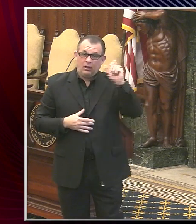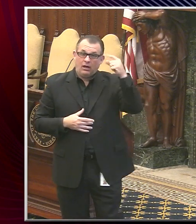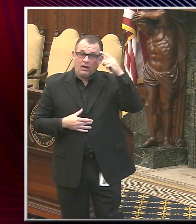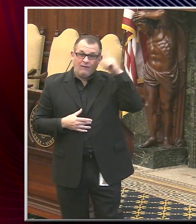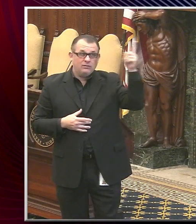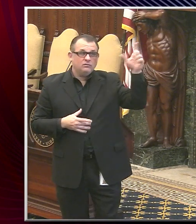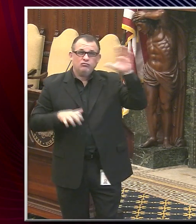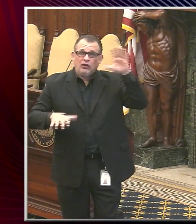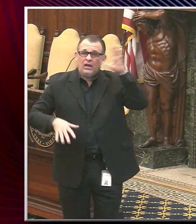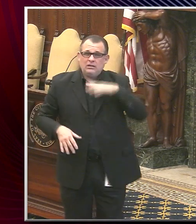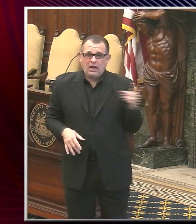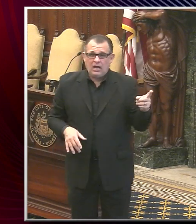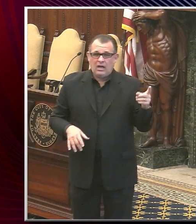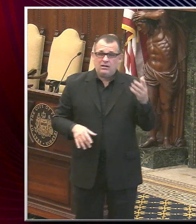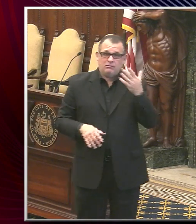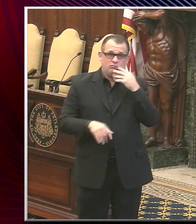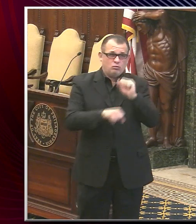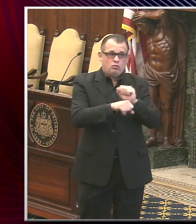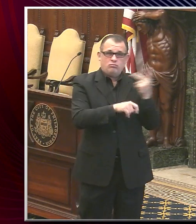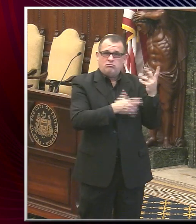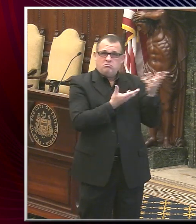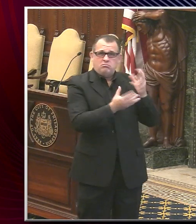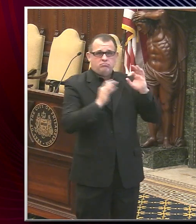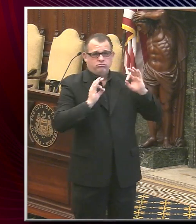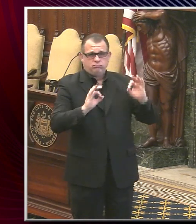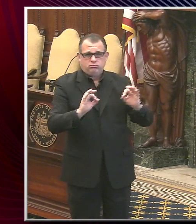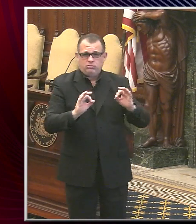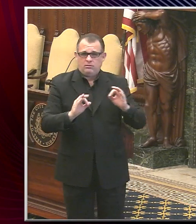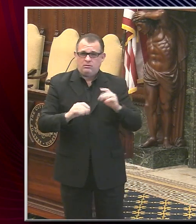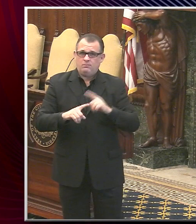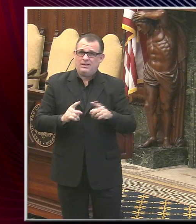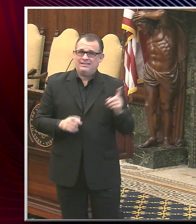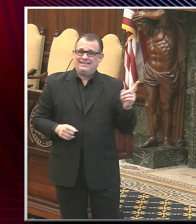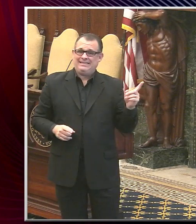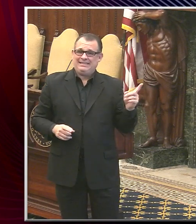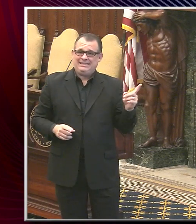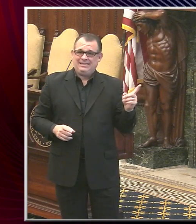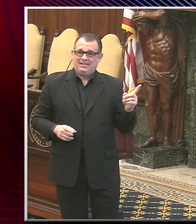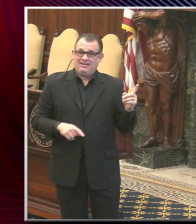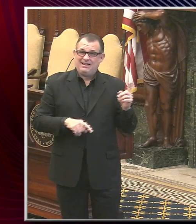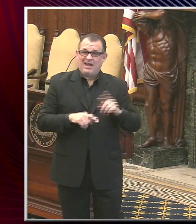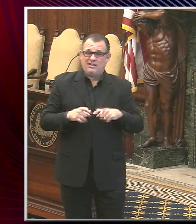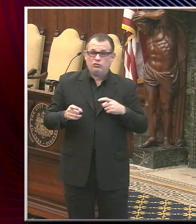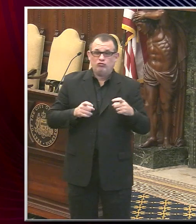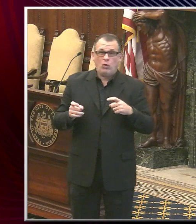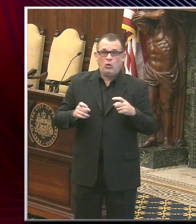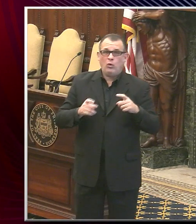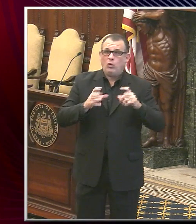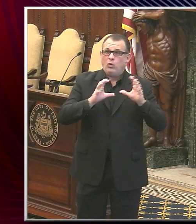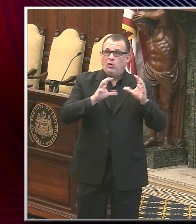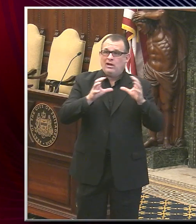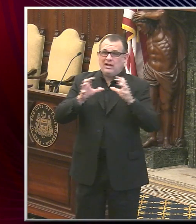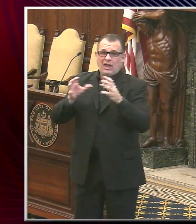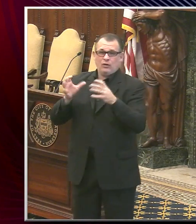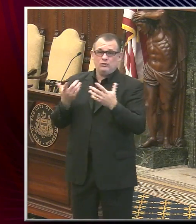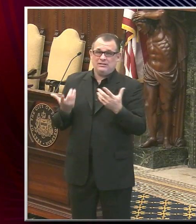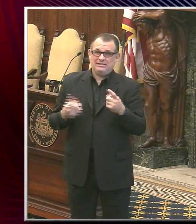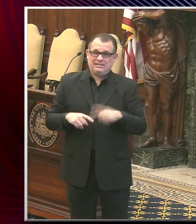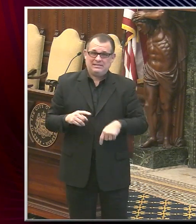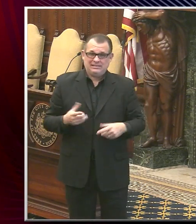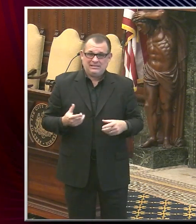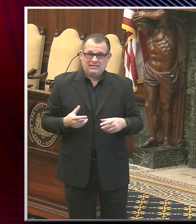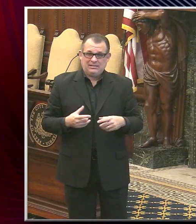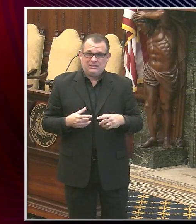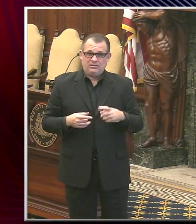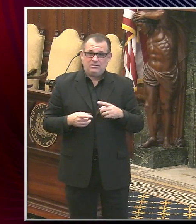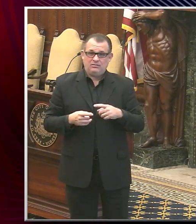and he works well with us. He's just not in control of either house of the legislature. But he is a good person to lobby.